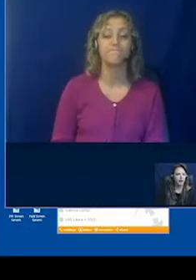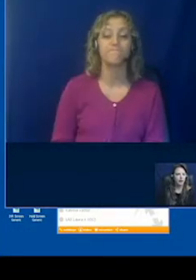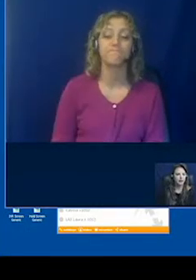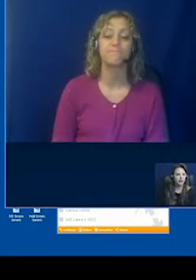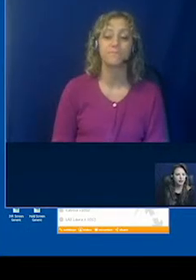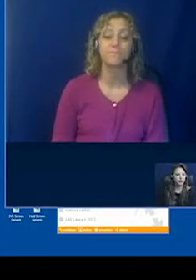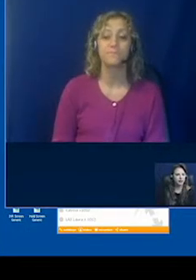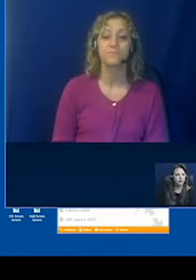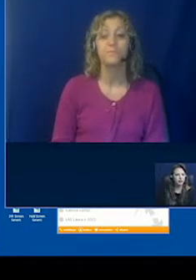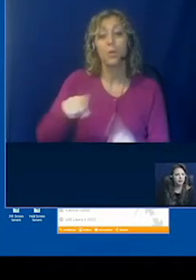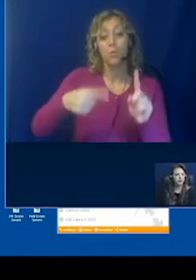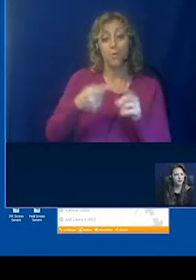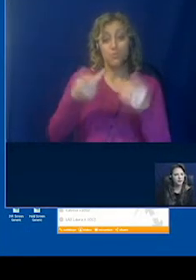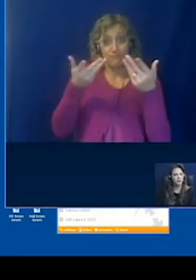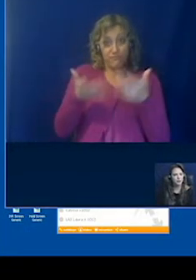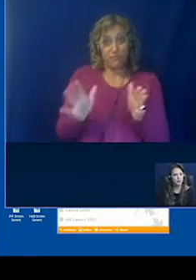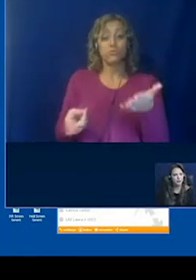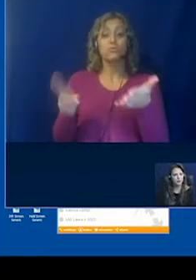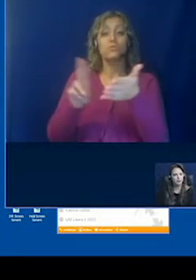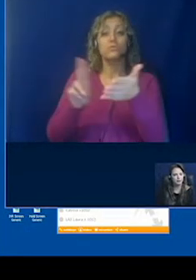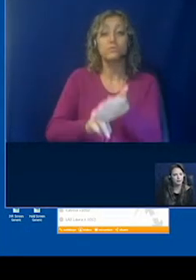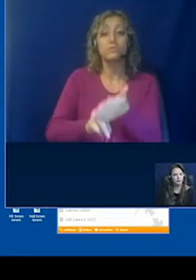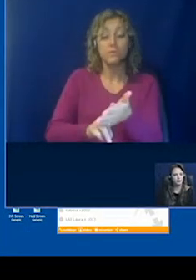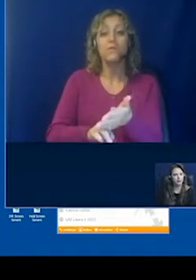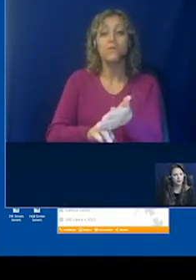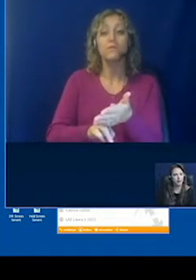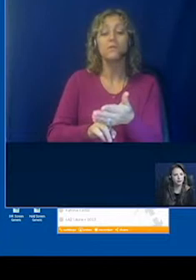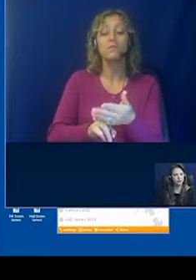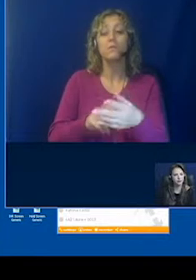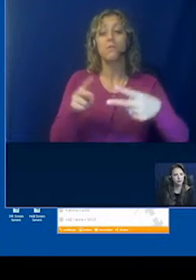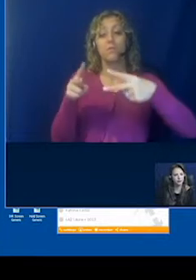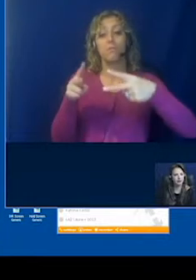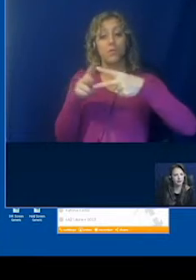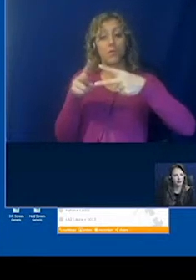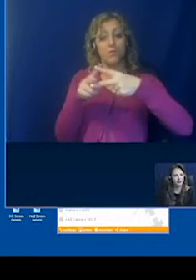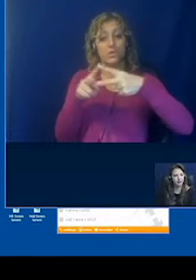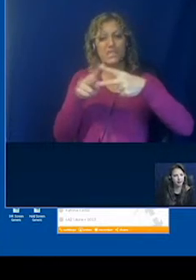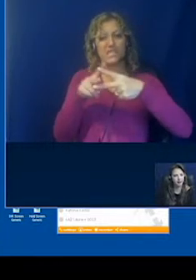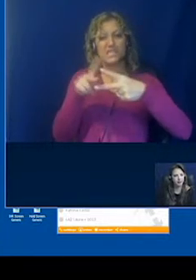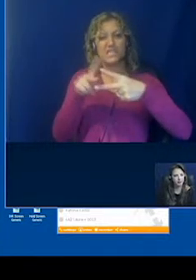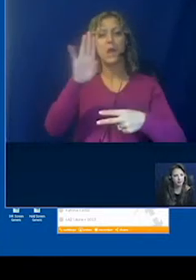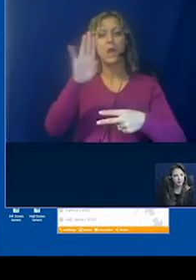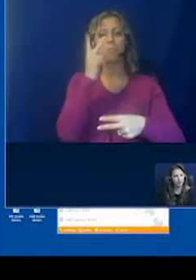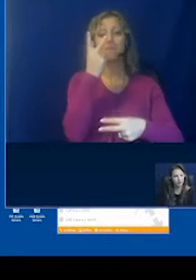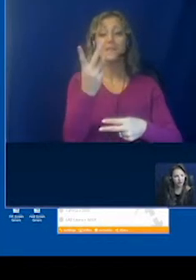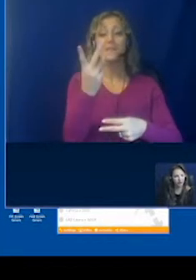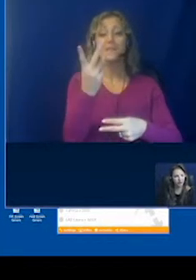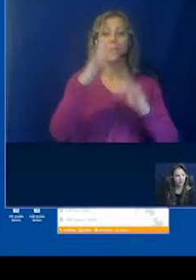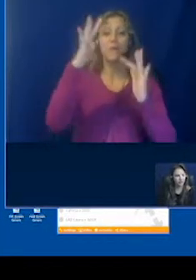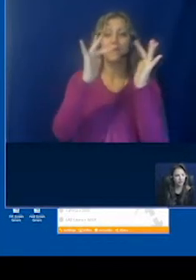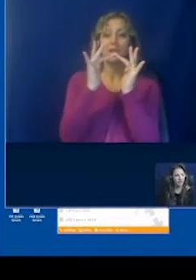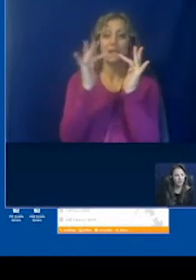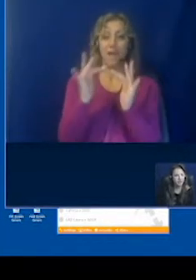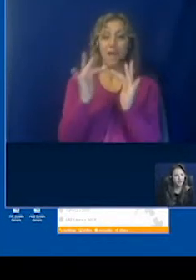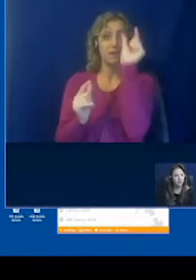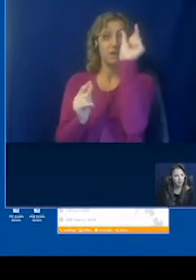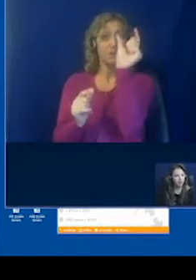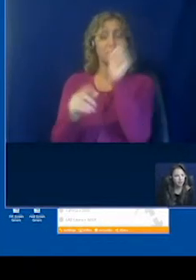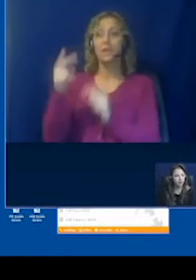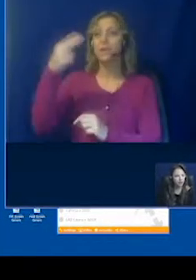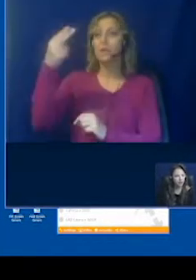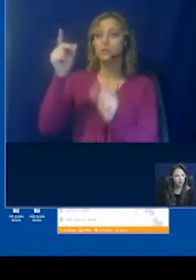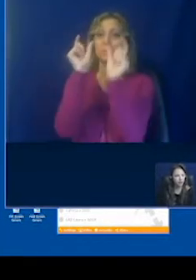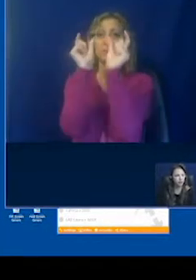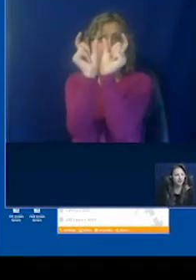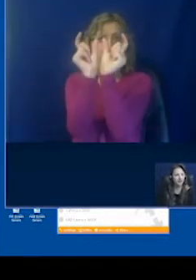After you've signed in, these are the two main tabs you'll see, the Contacts tab and the History tab. This